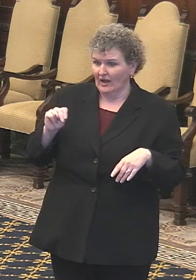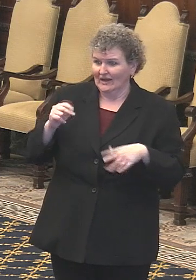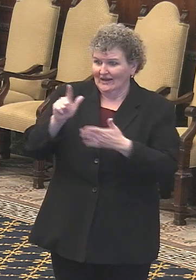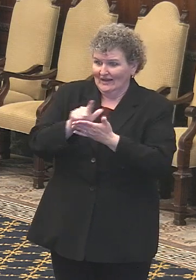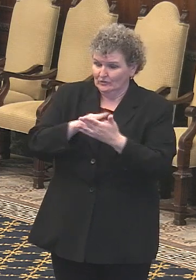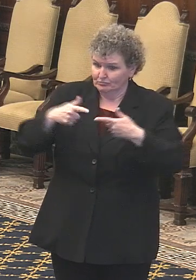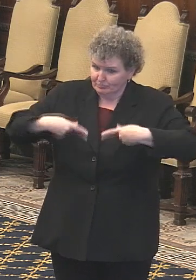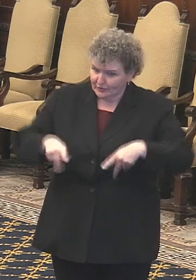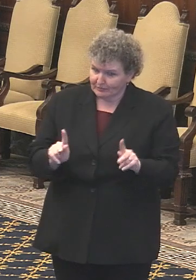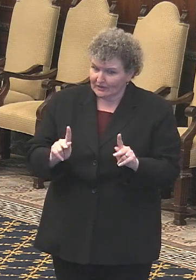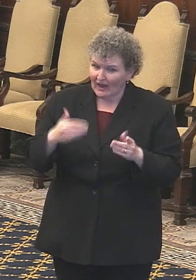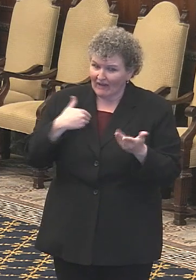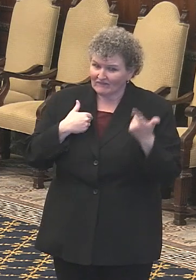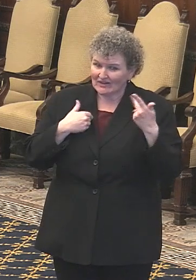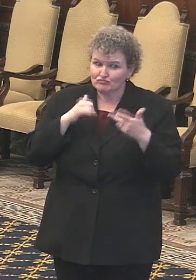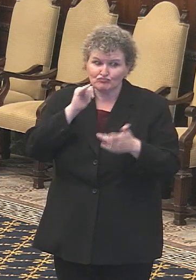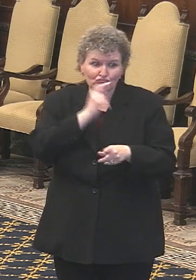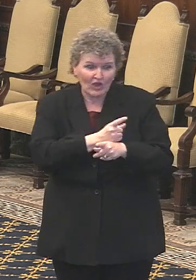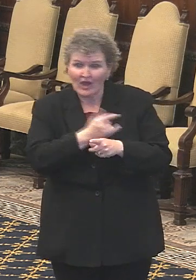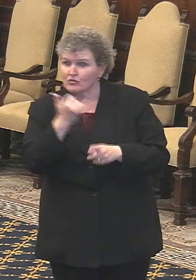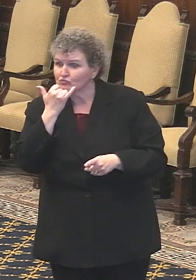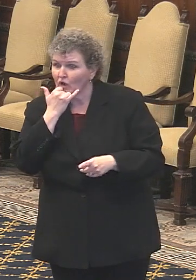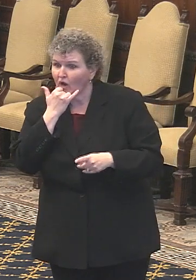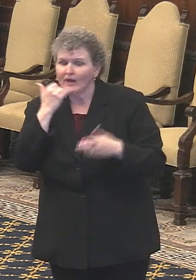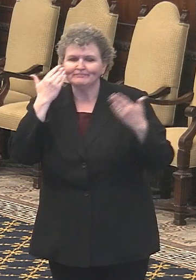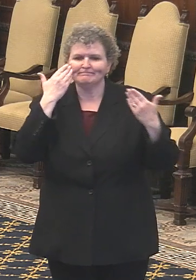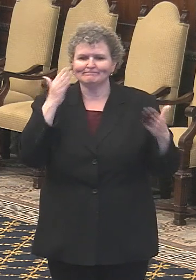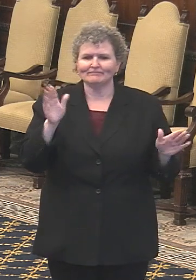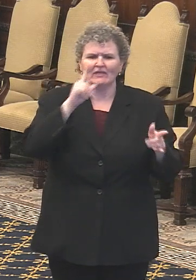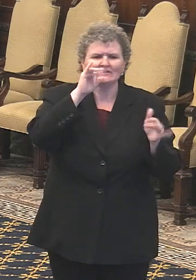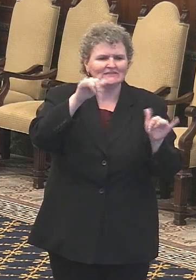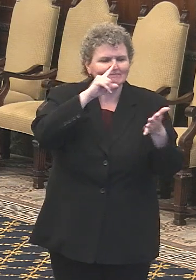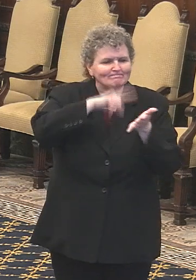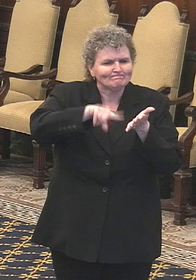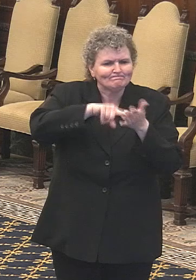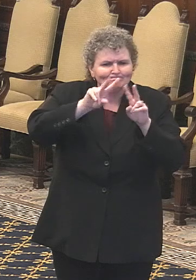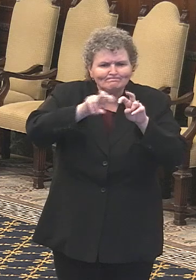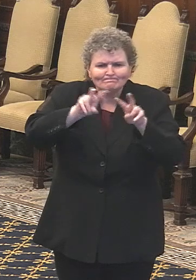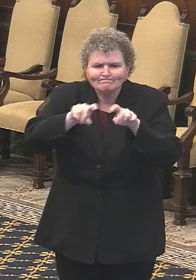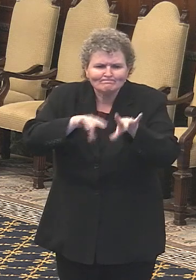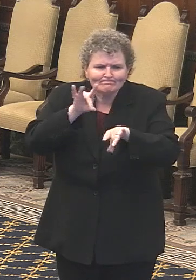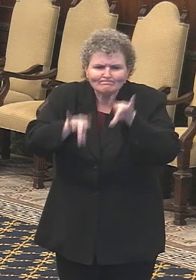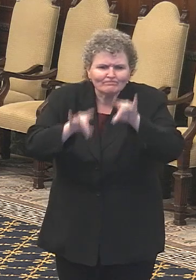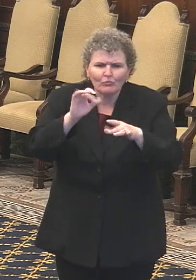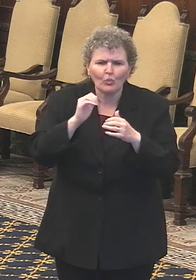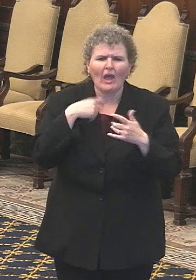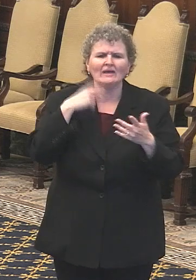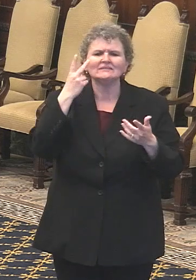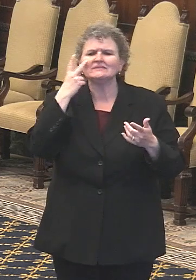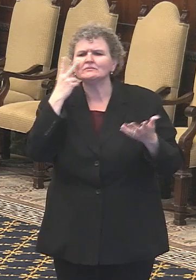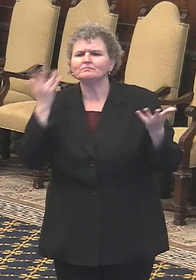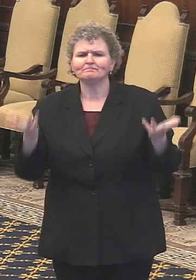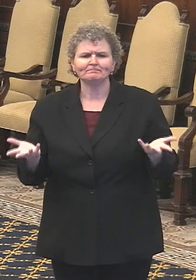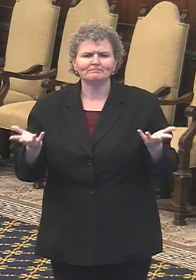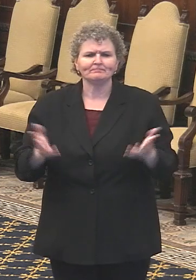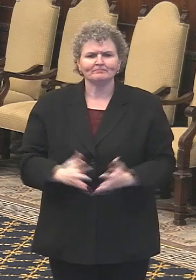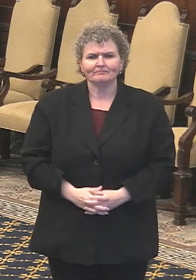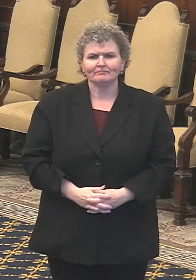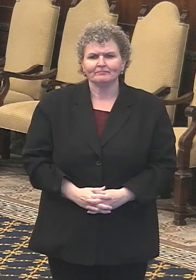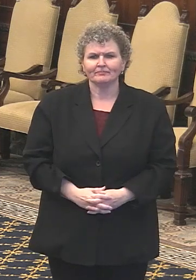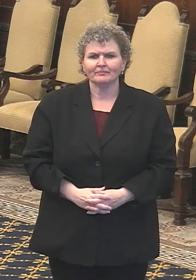did, and I'm sure the investigation will vet that out. And if appropriate action is needed against